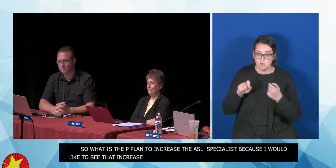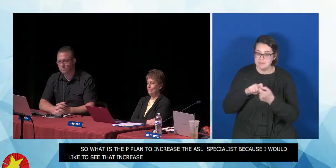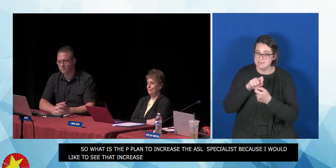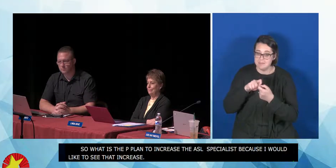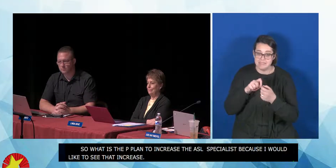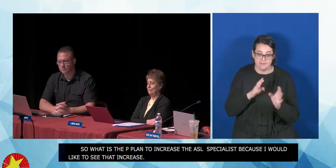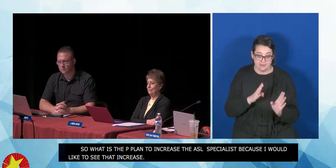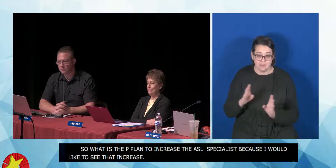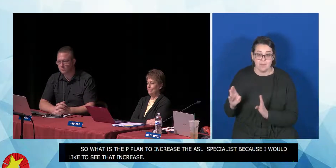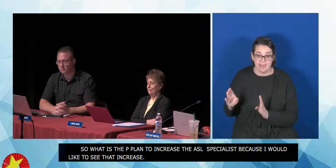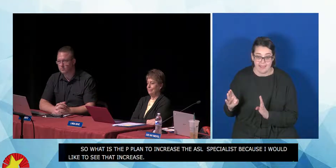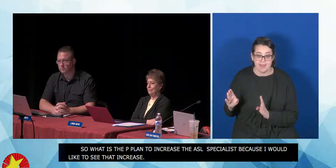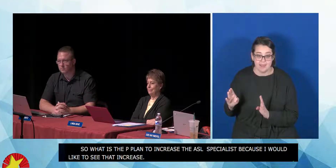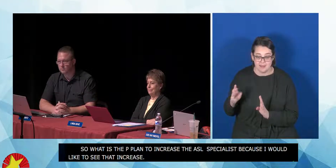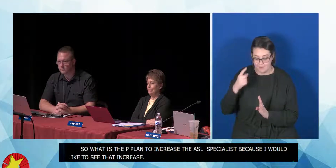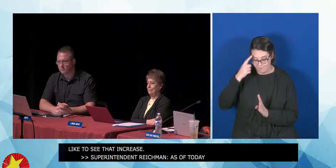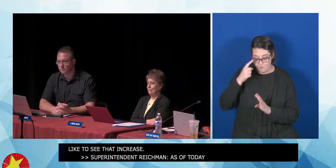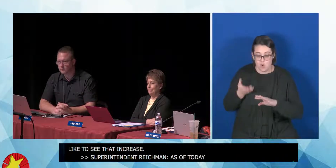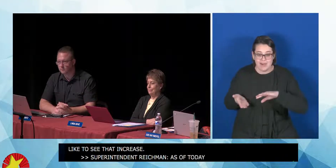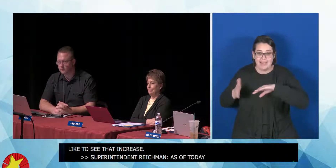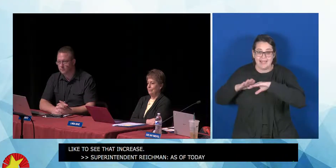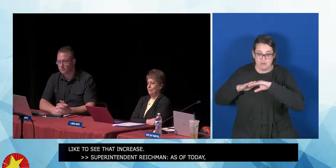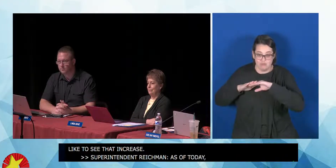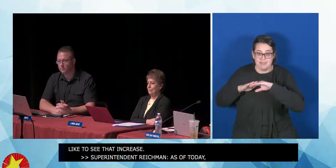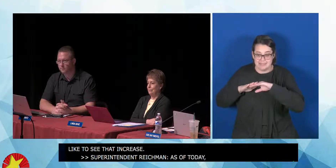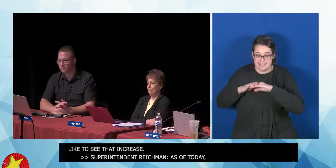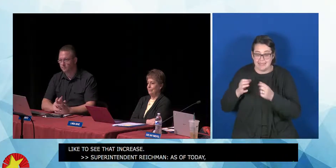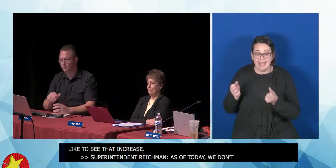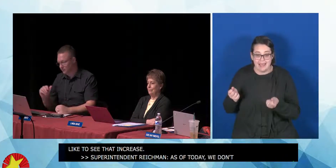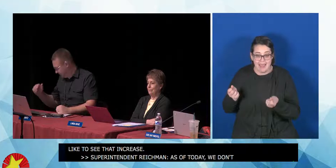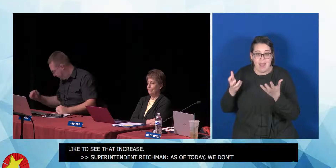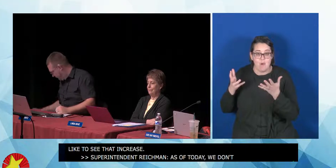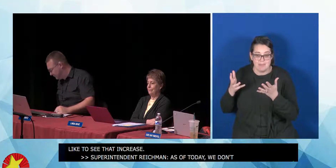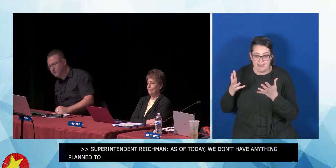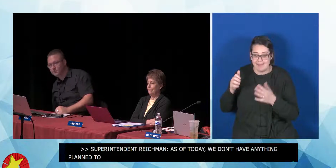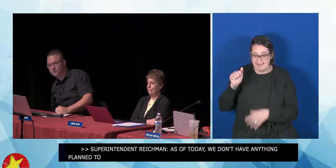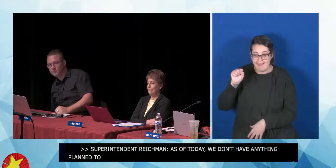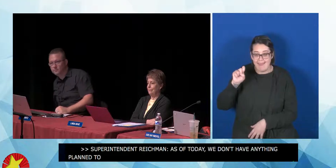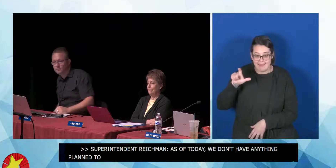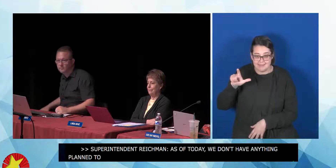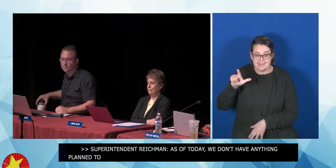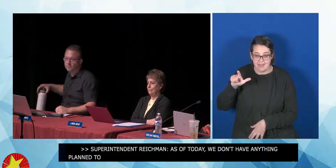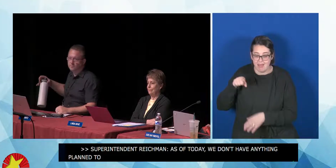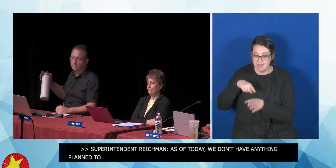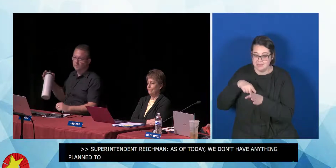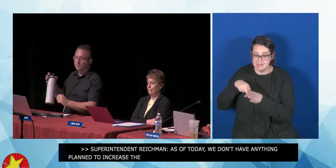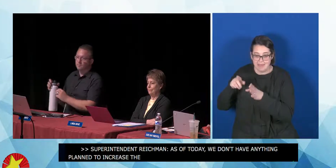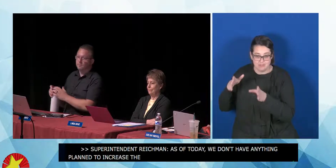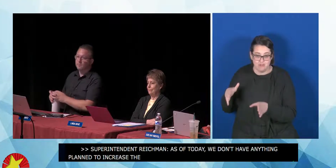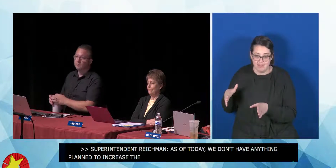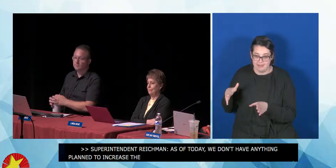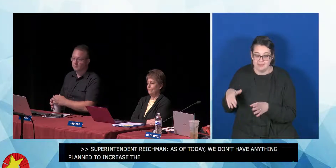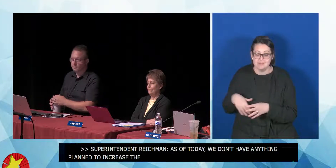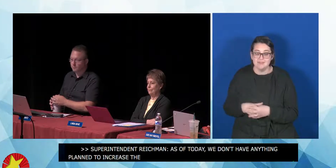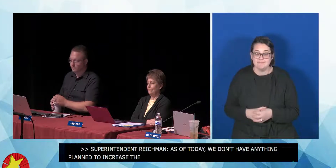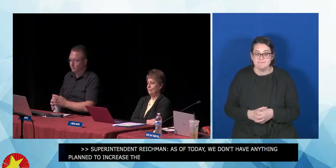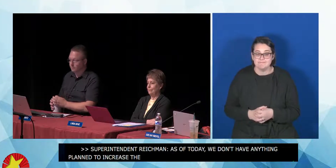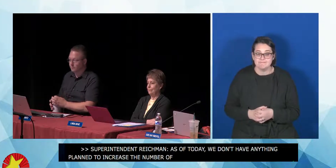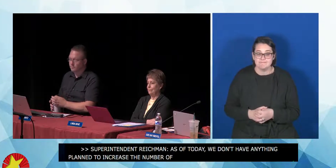to increase the number of American Sign Language Excellent.